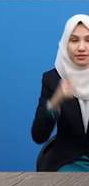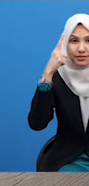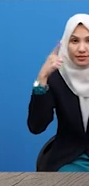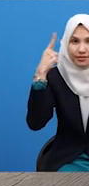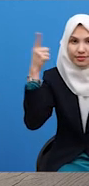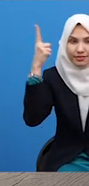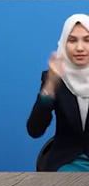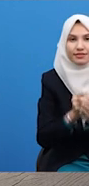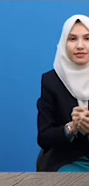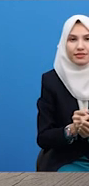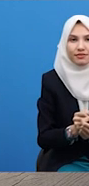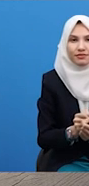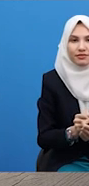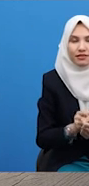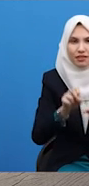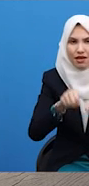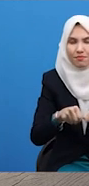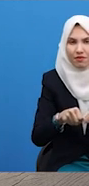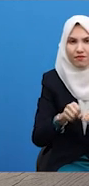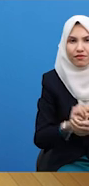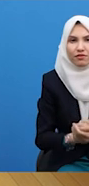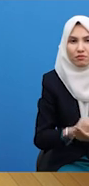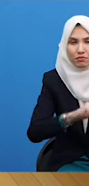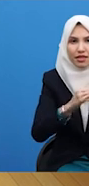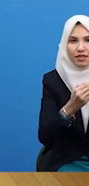and failures can be very meaningful.